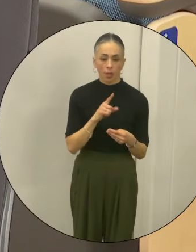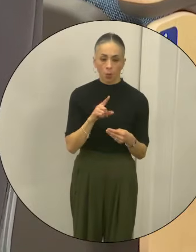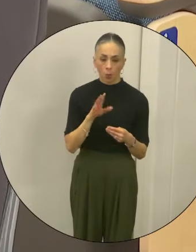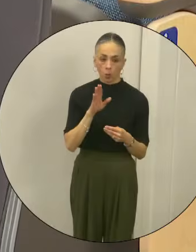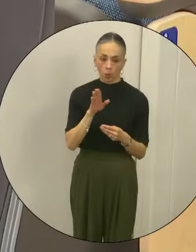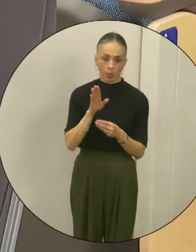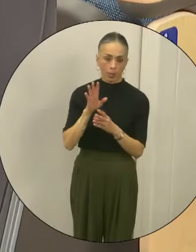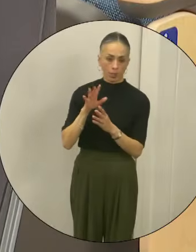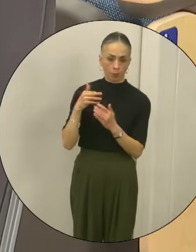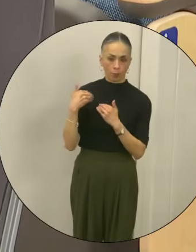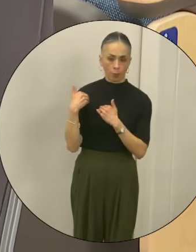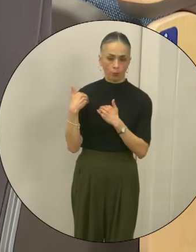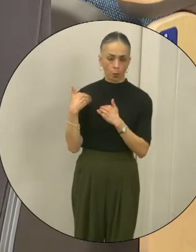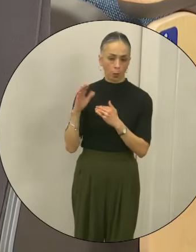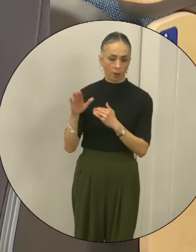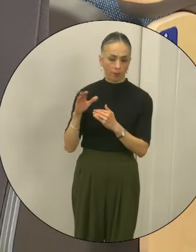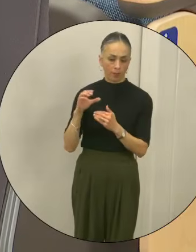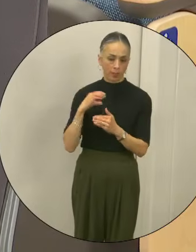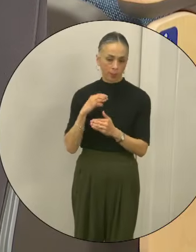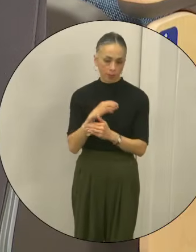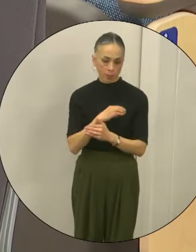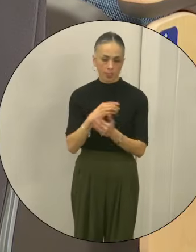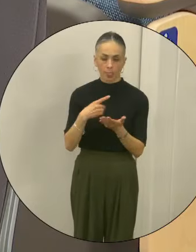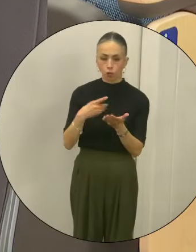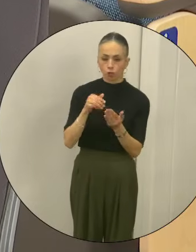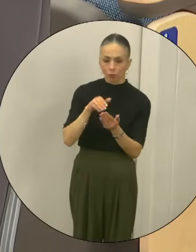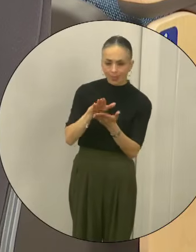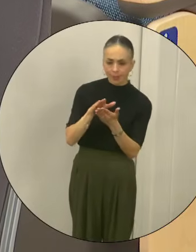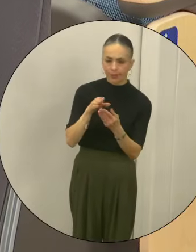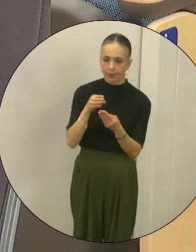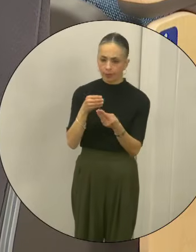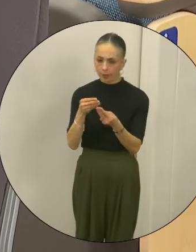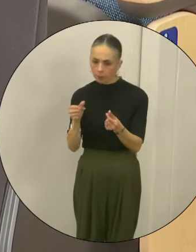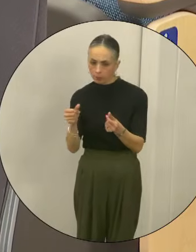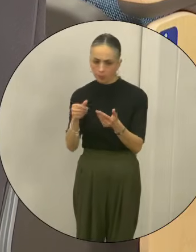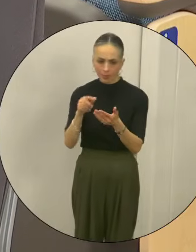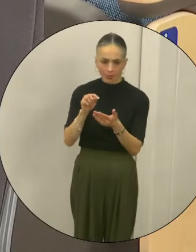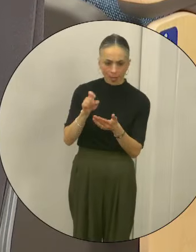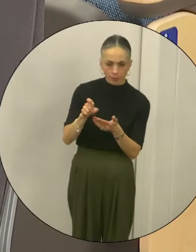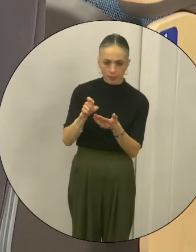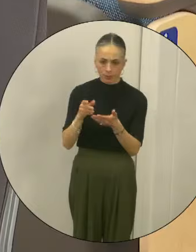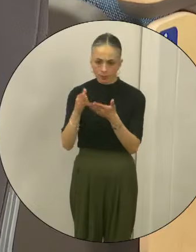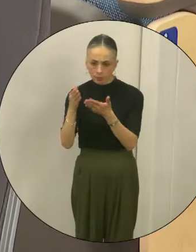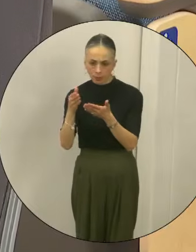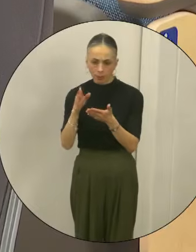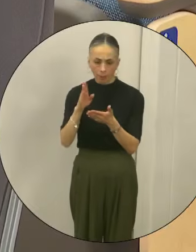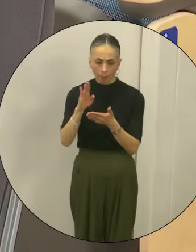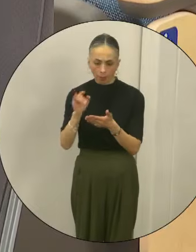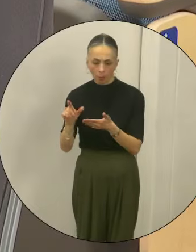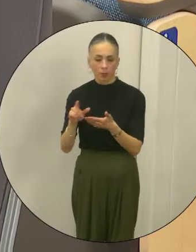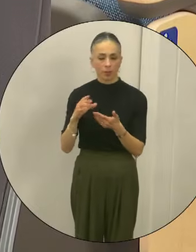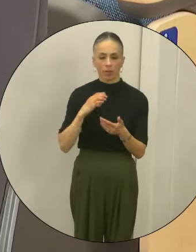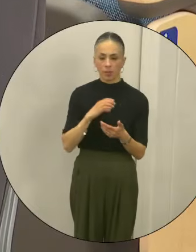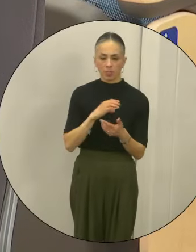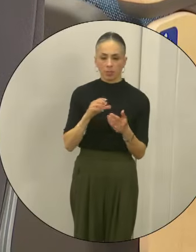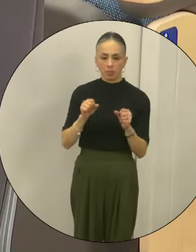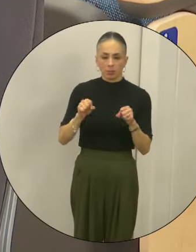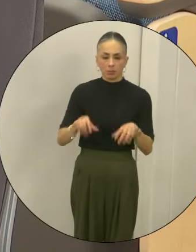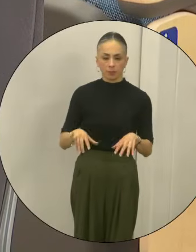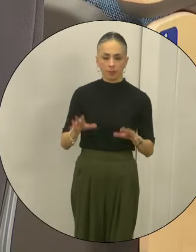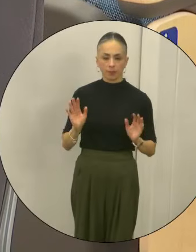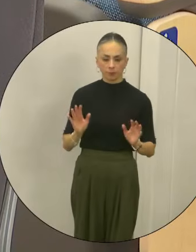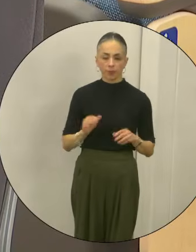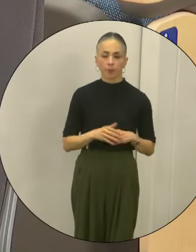Commission, addressing and including a tax structure recommendation in our bill was something the Commission decided not to move forward with for